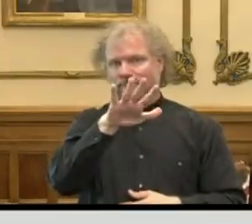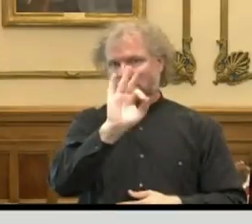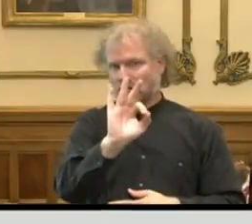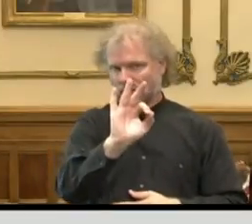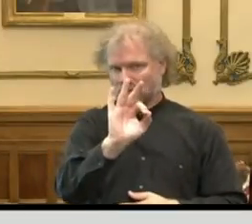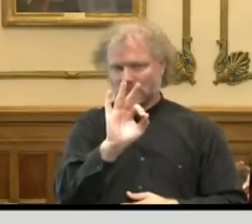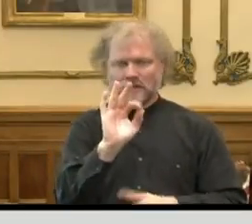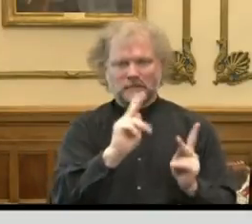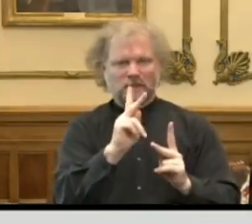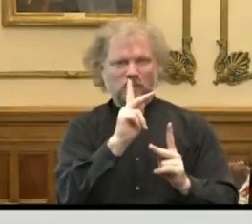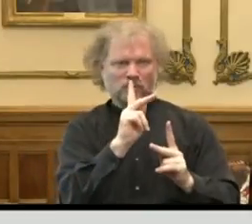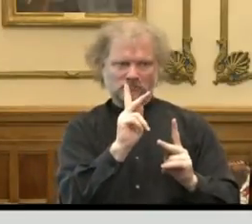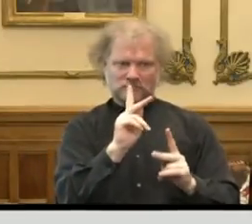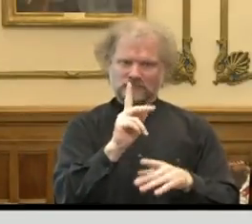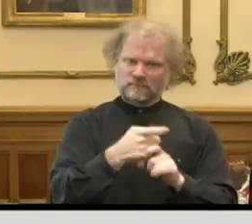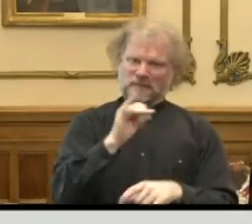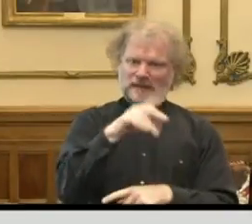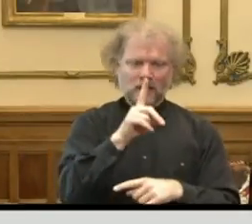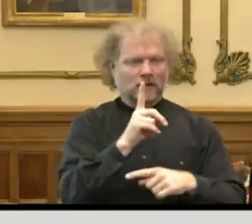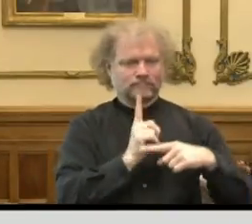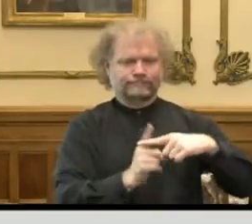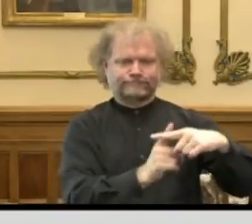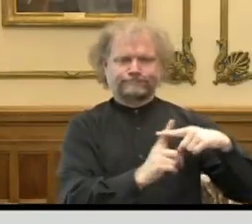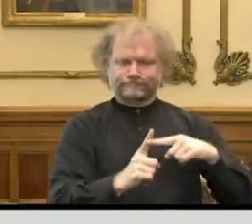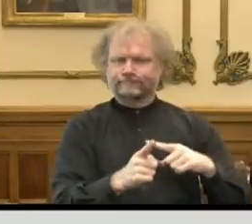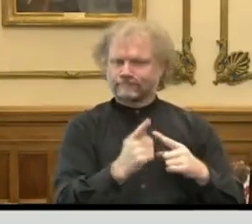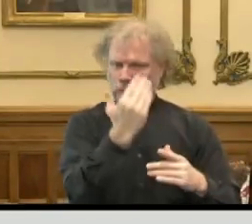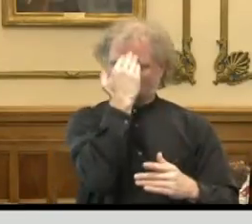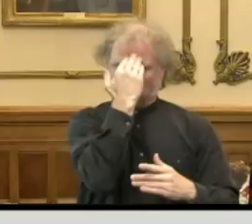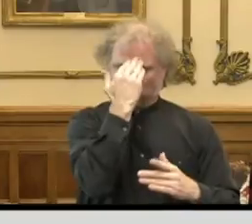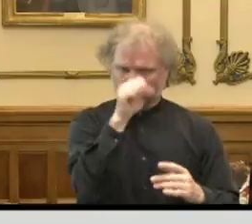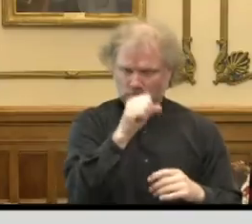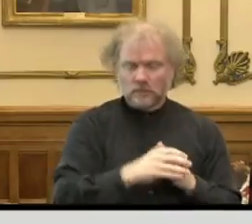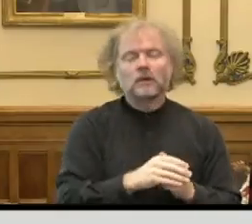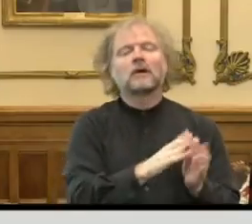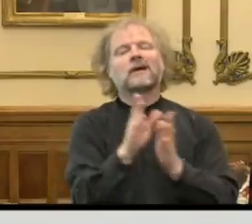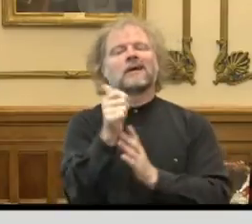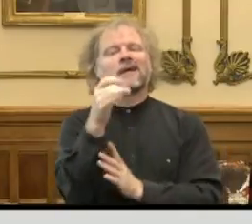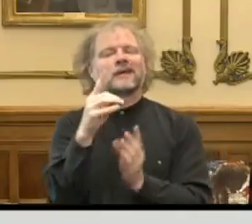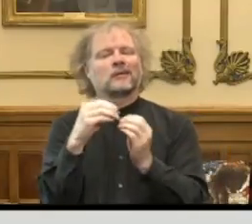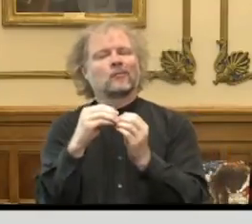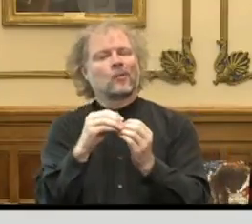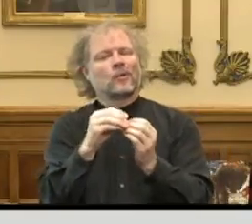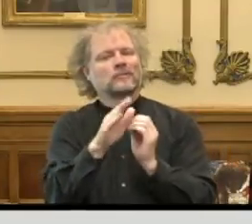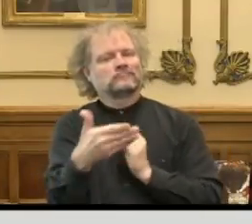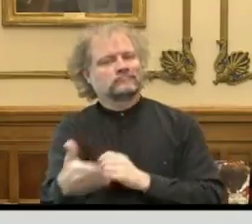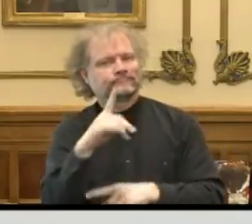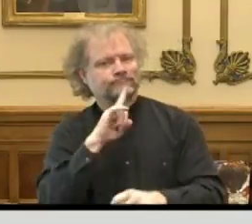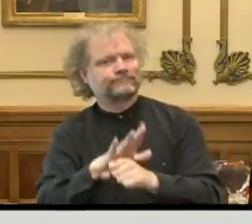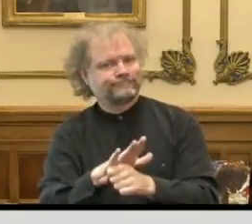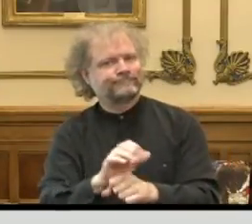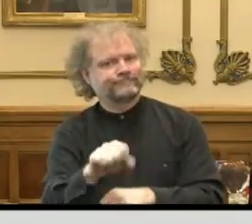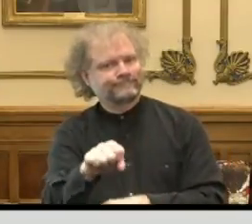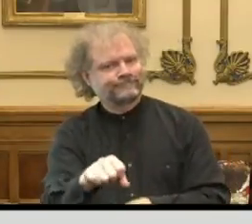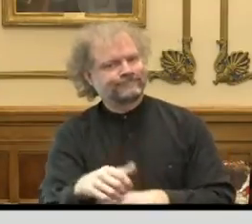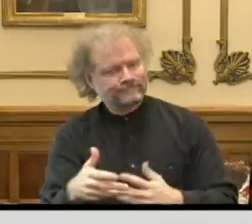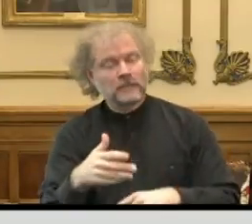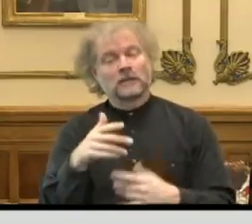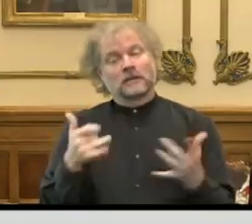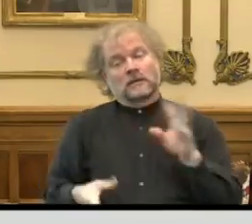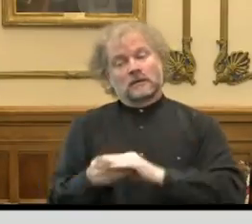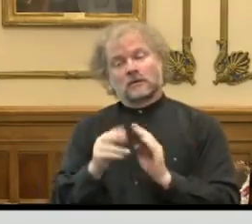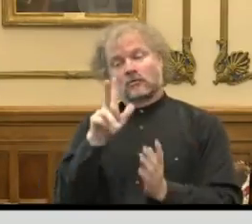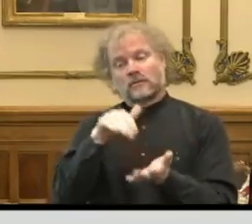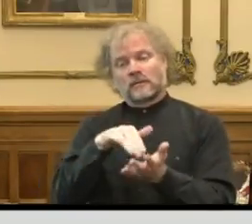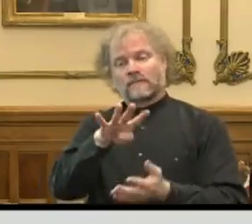89,359 total Hoosiers known to have COVID. We also saw 18 additional confirmed deaths. To date,